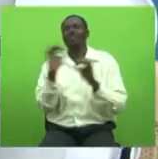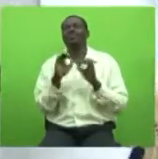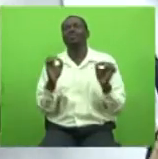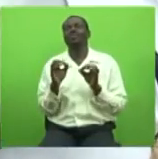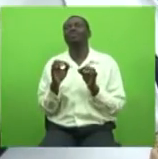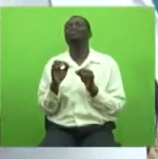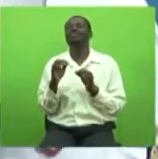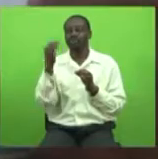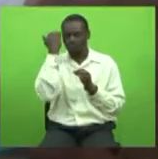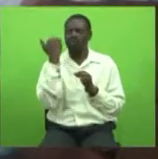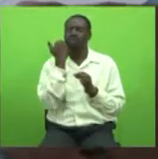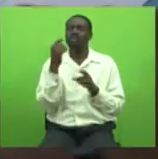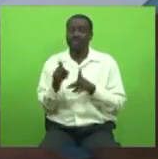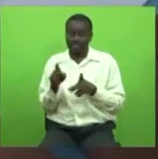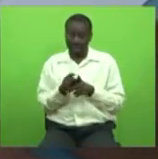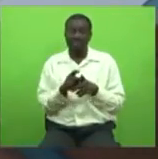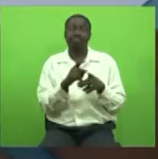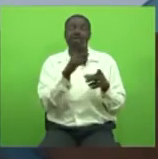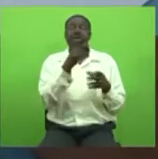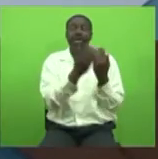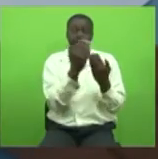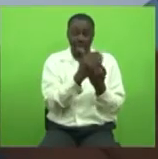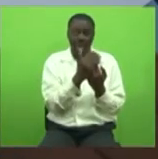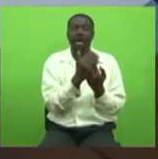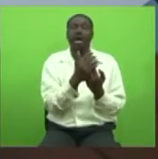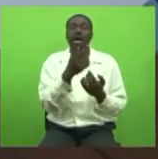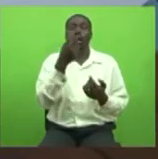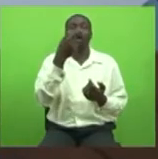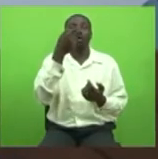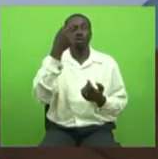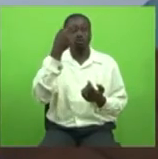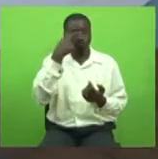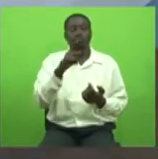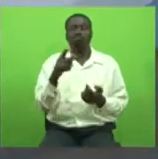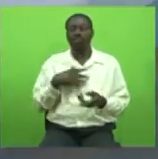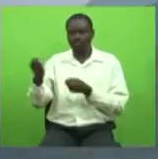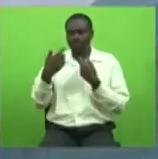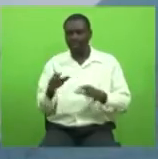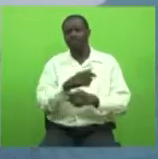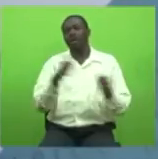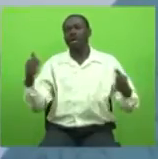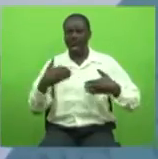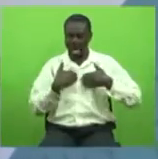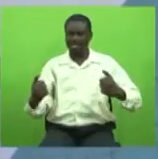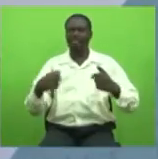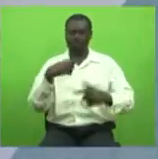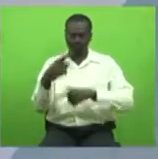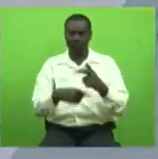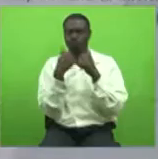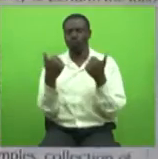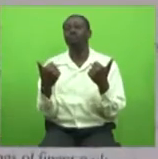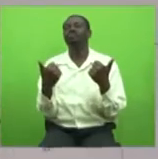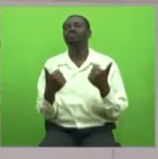and save life. Consent form. The survivor has to sign a consent form